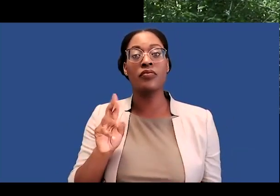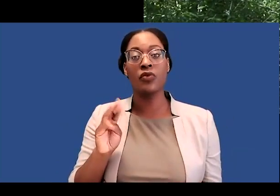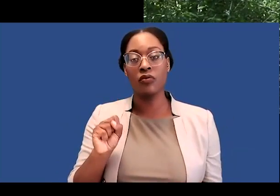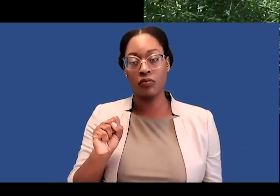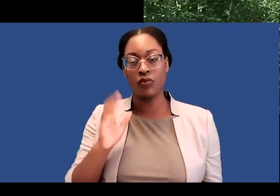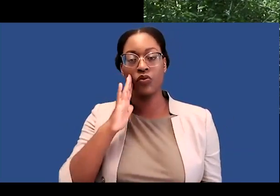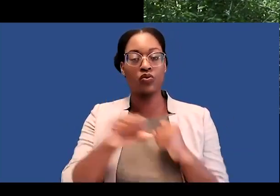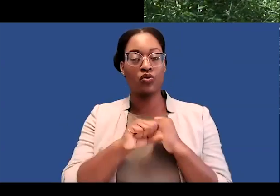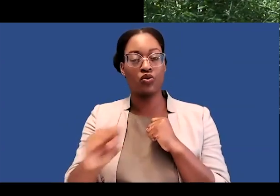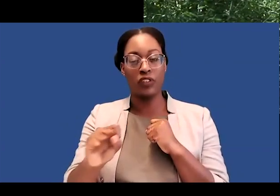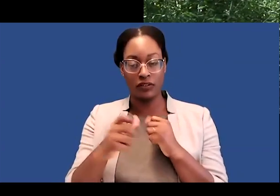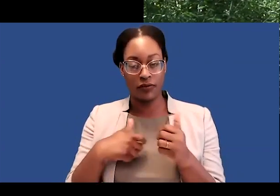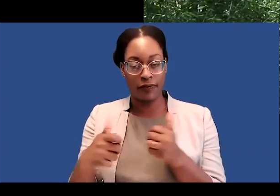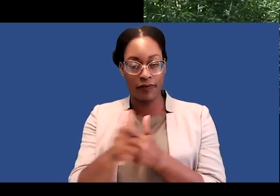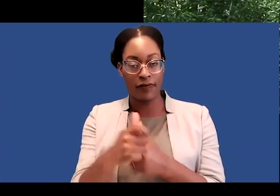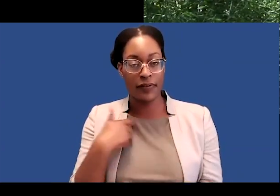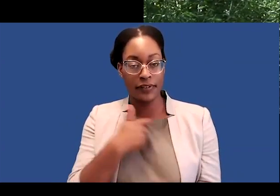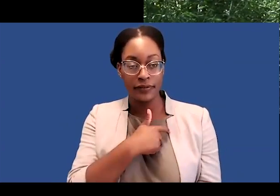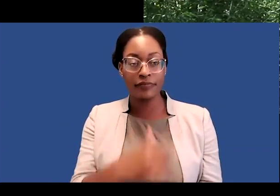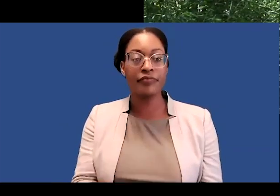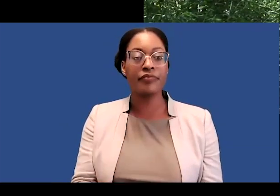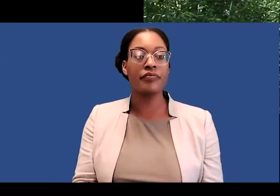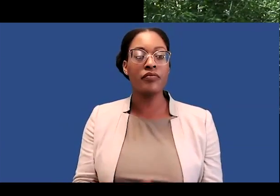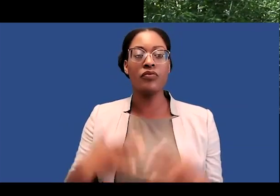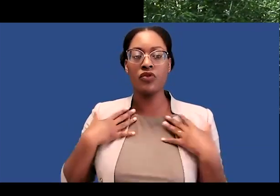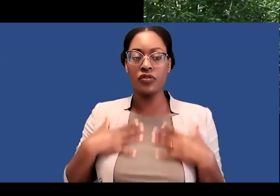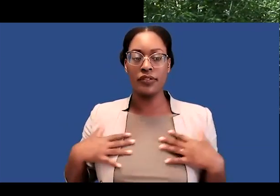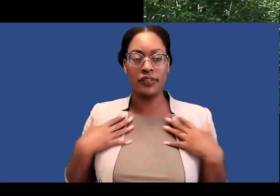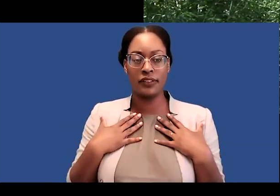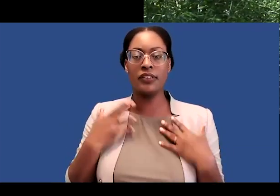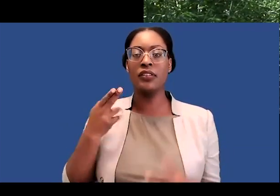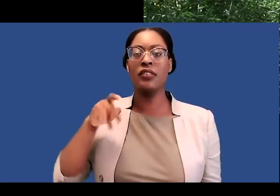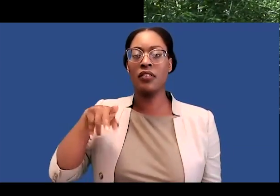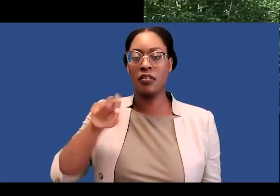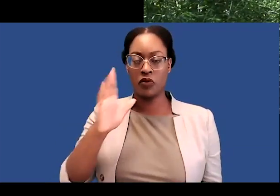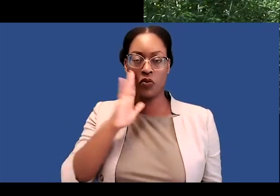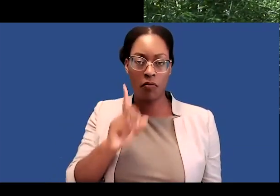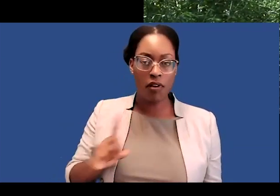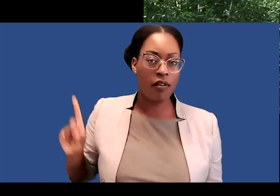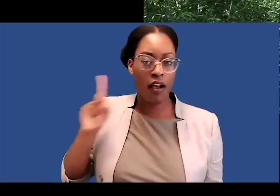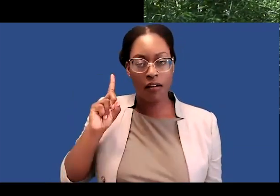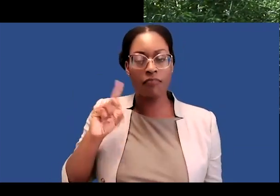us. Start to lower the chest and the hips up into puppy pose.